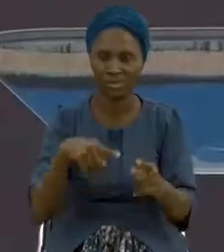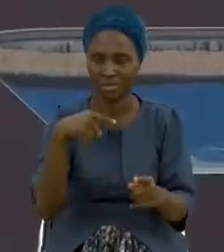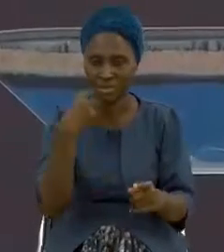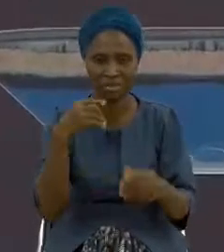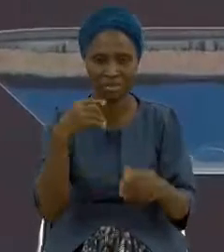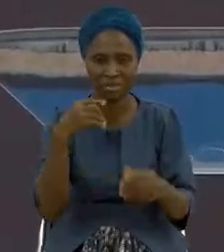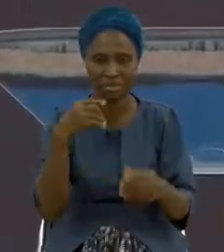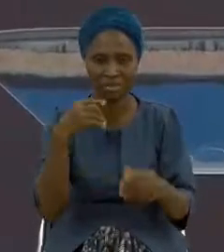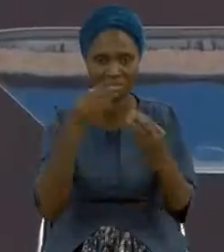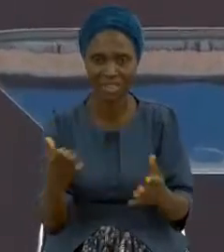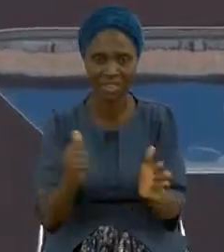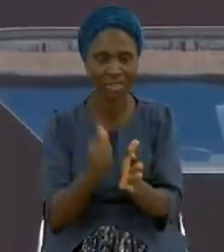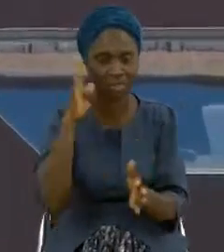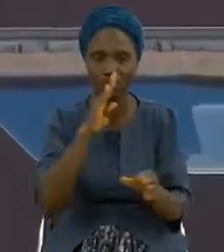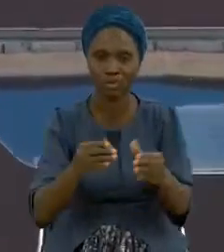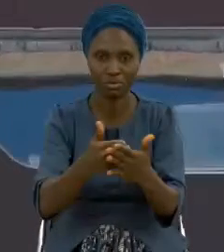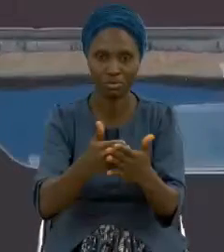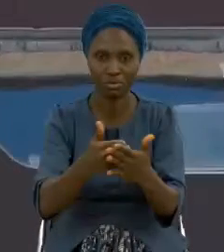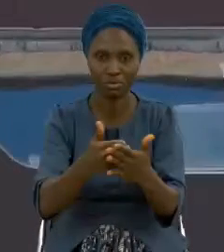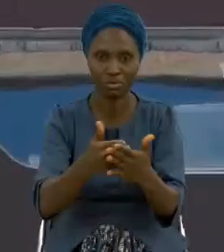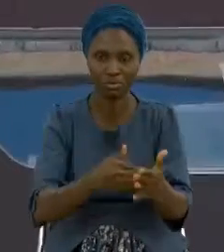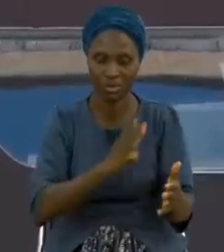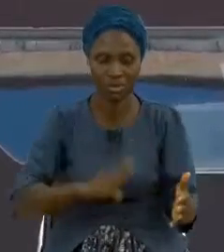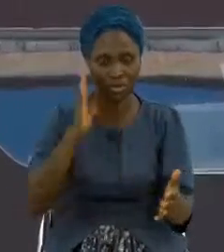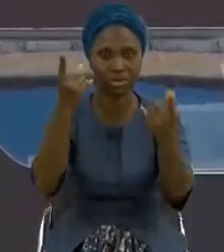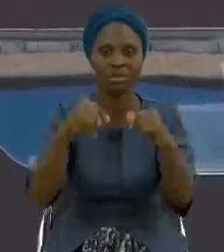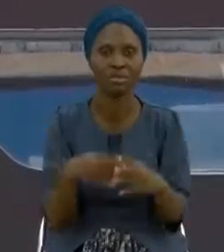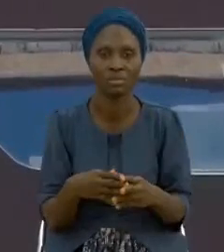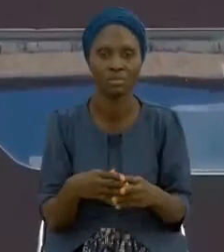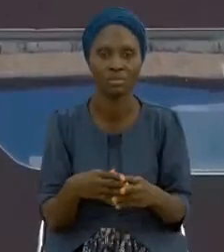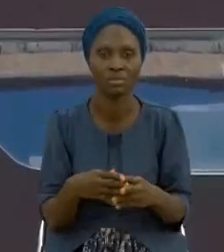this, waiting for this, waiting for that. There's one thing that